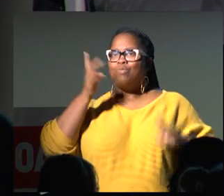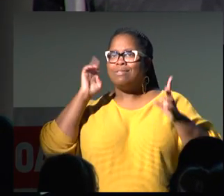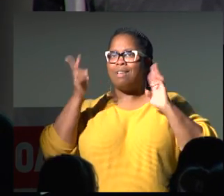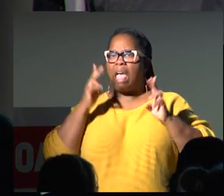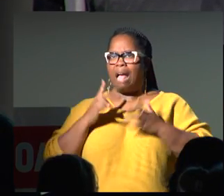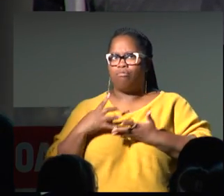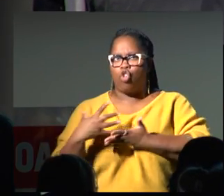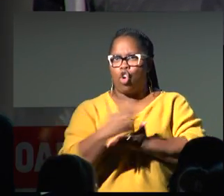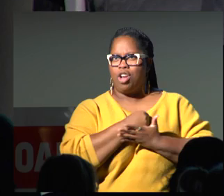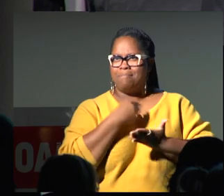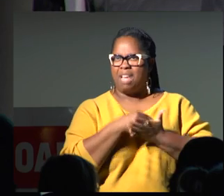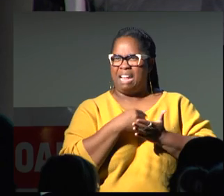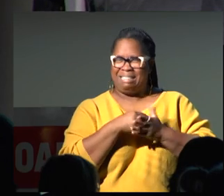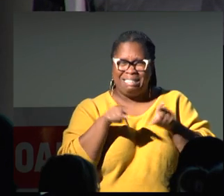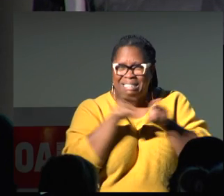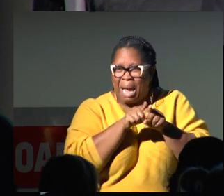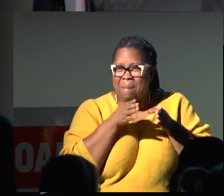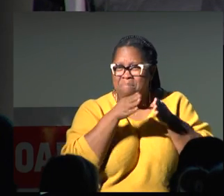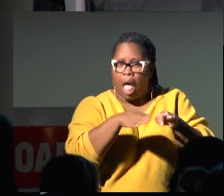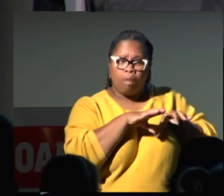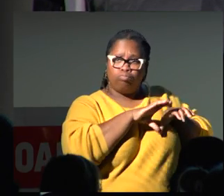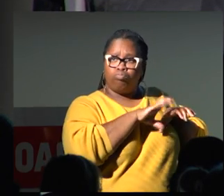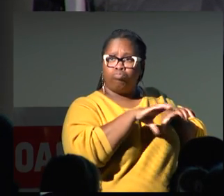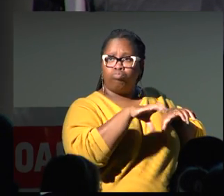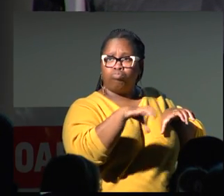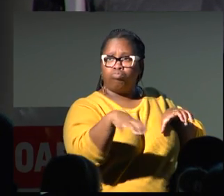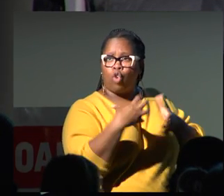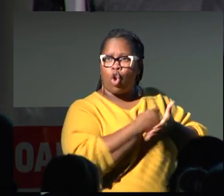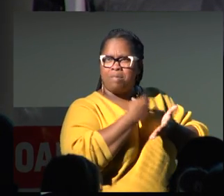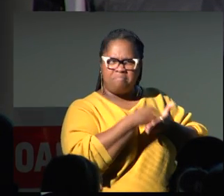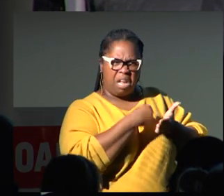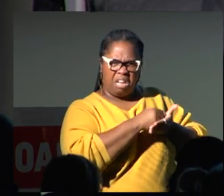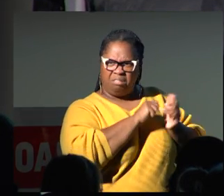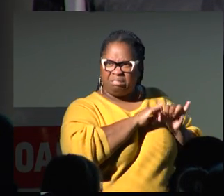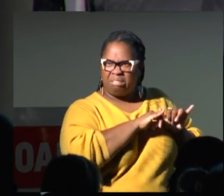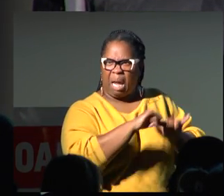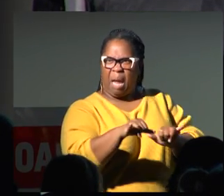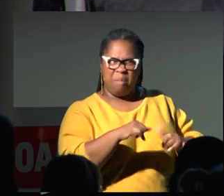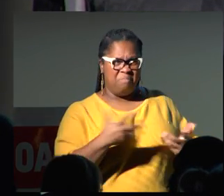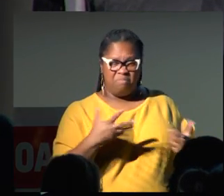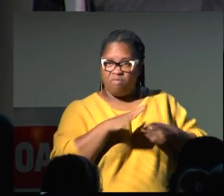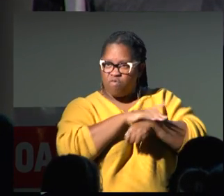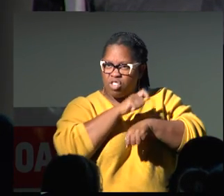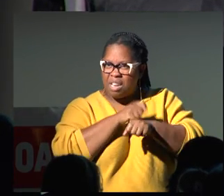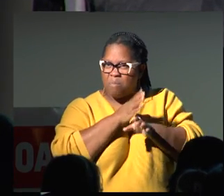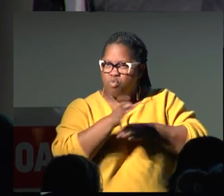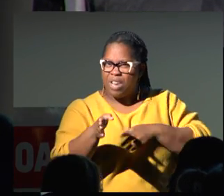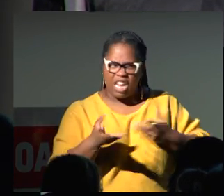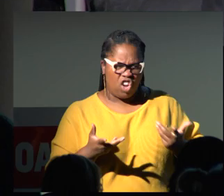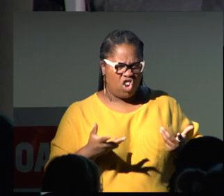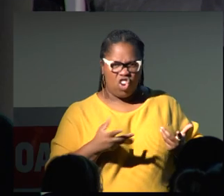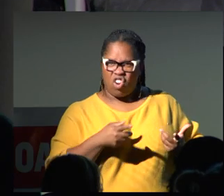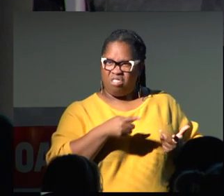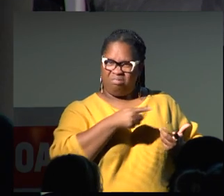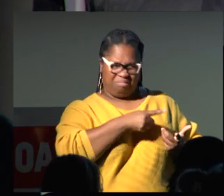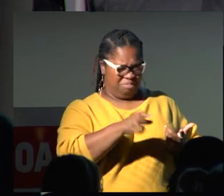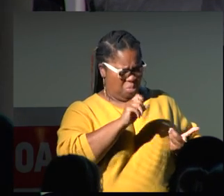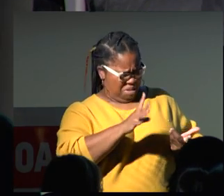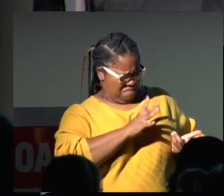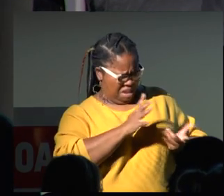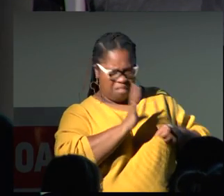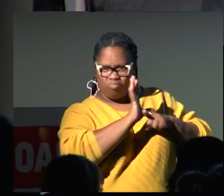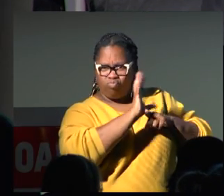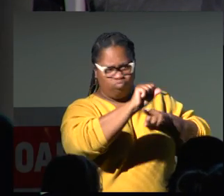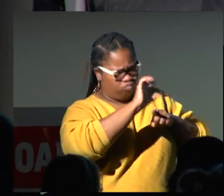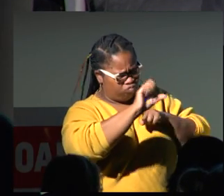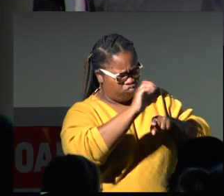money. Mm-hmm. On the same block. Well, I can't organize have a full-time career then. I'm there for Joe can't take off.